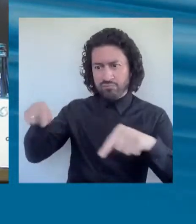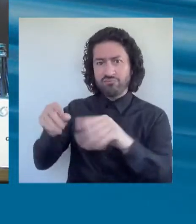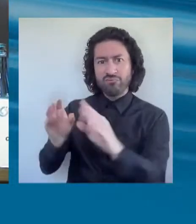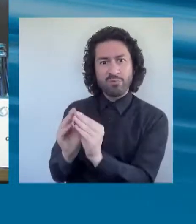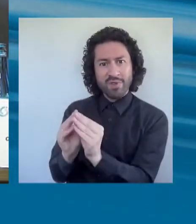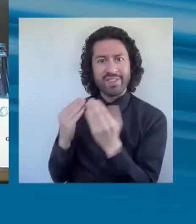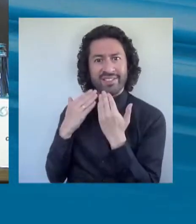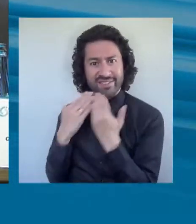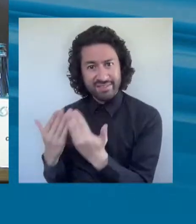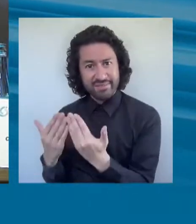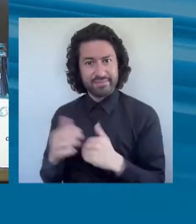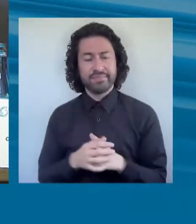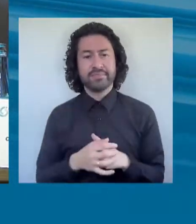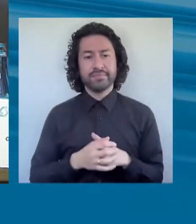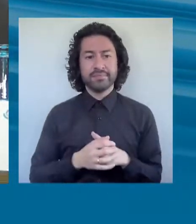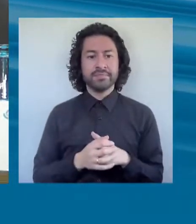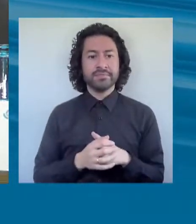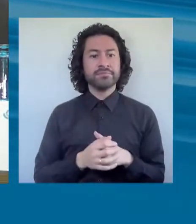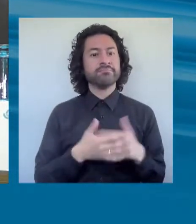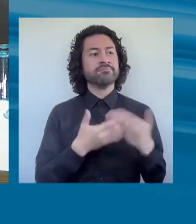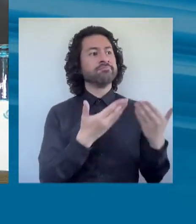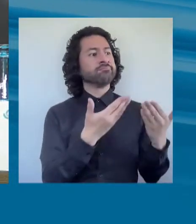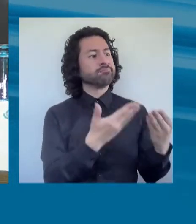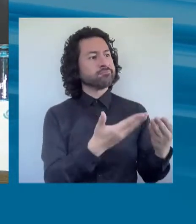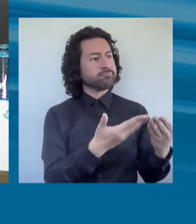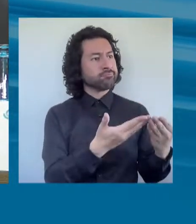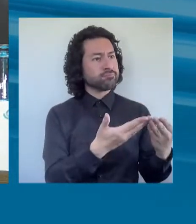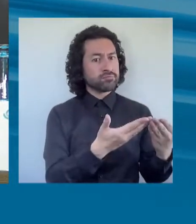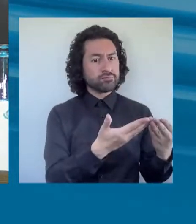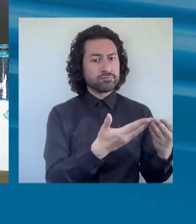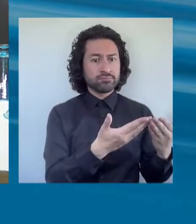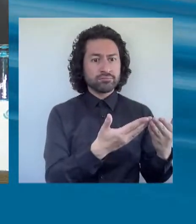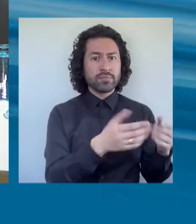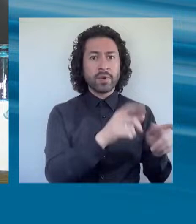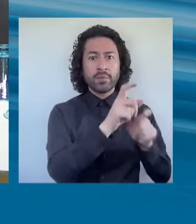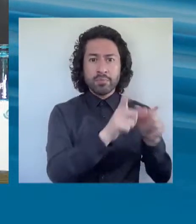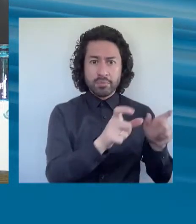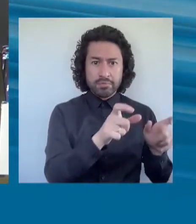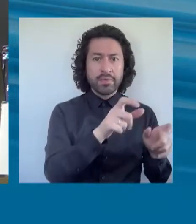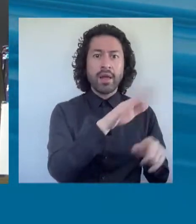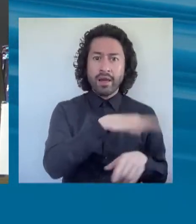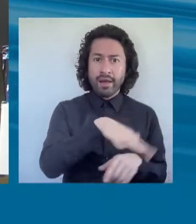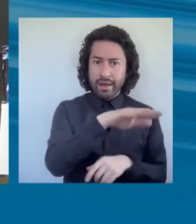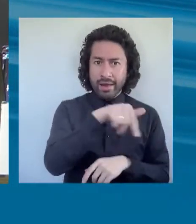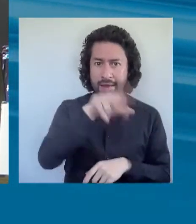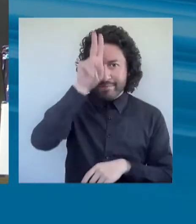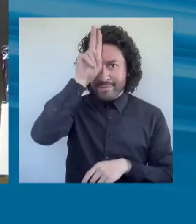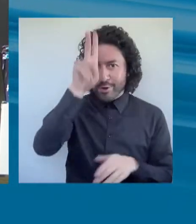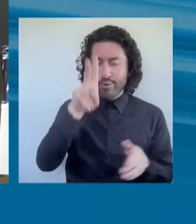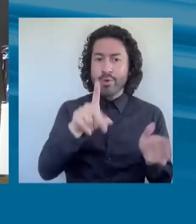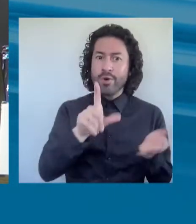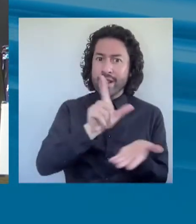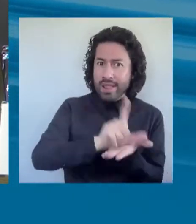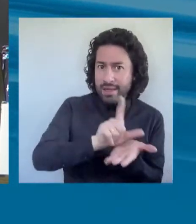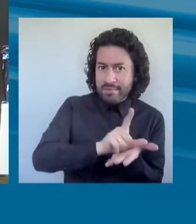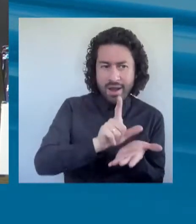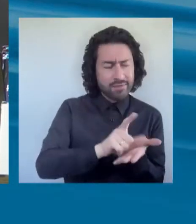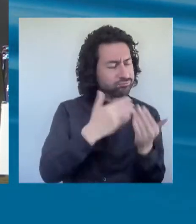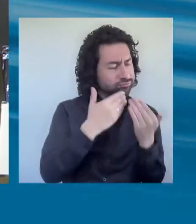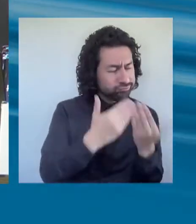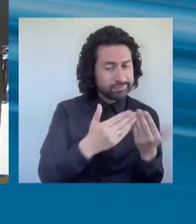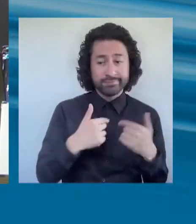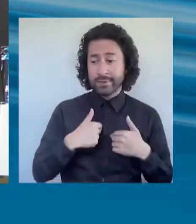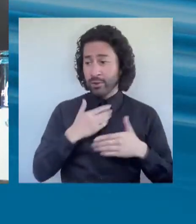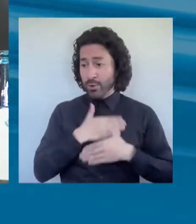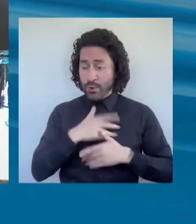in this meeting, and particularly in this panel. I would also like to thank our hosts in Peru and Lima. It is a great honor